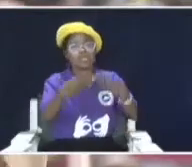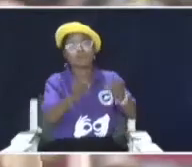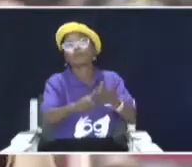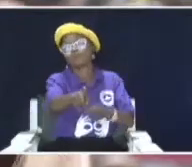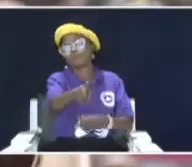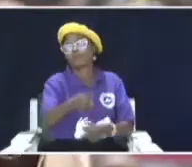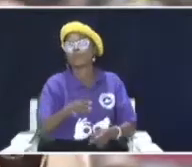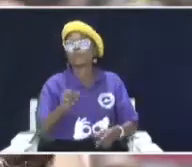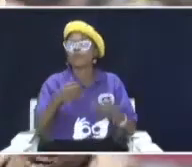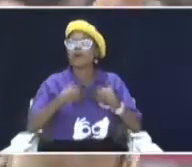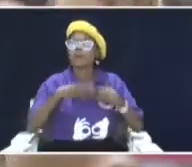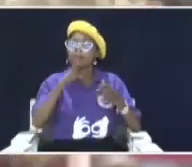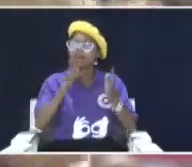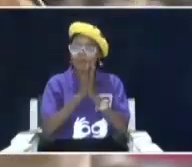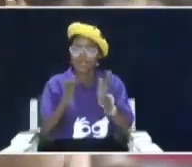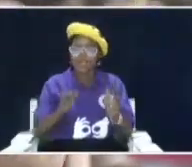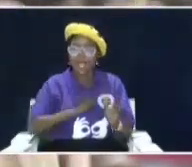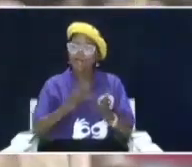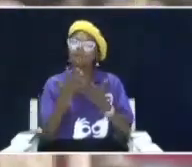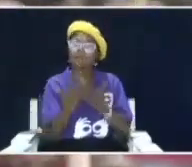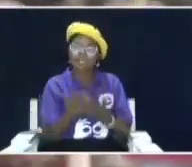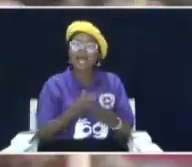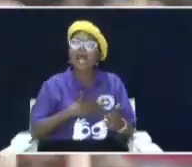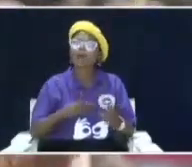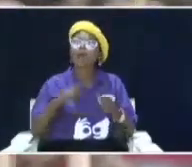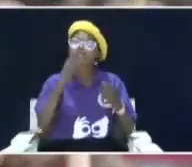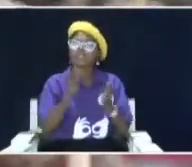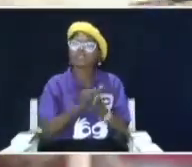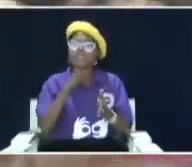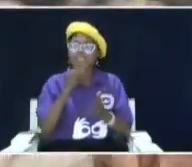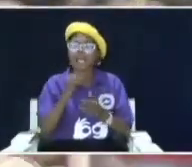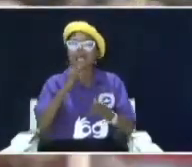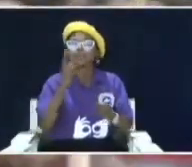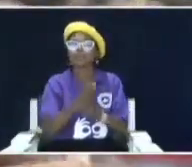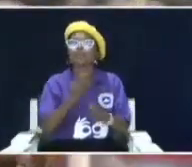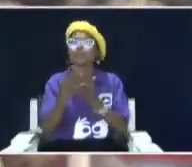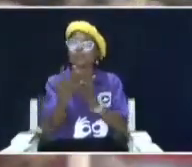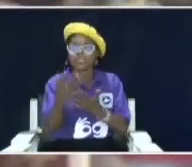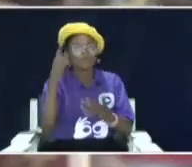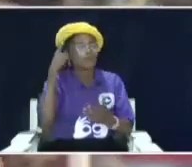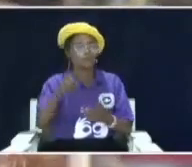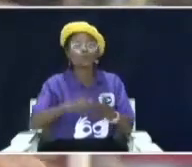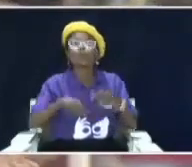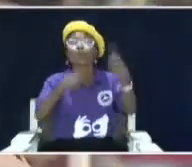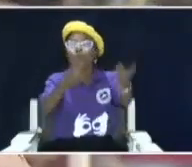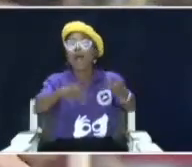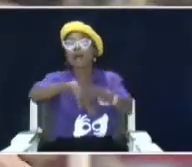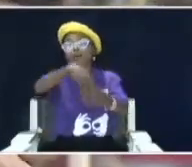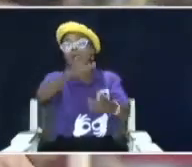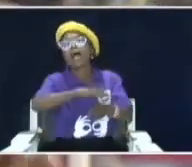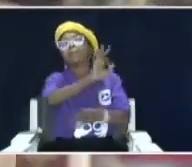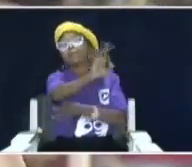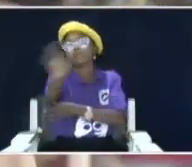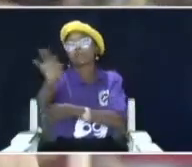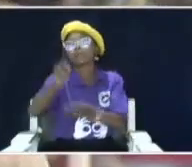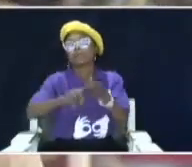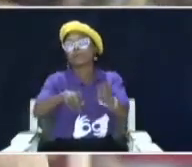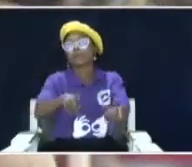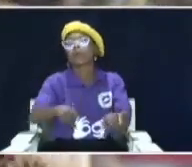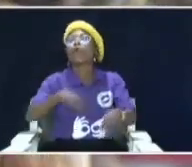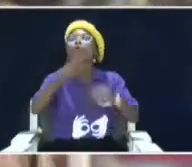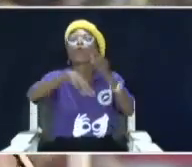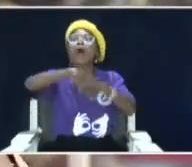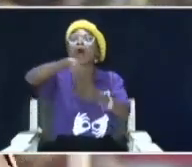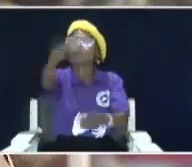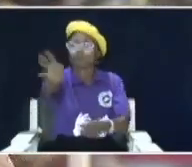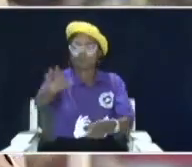have been praying and say, I'm waiting. And God is saying, I'm just waiting for you to go and win souls, and then I will do my part. Go out there